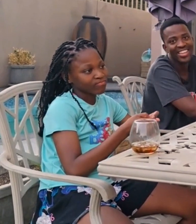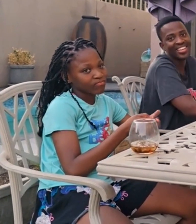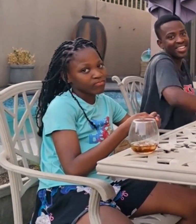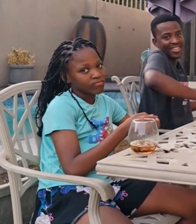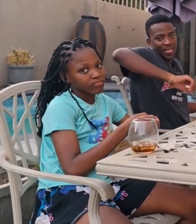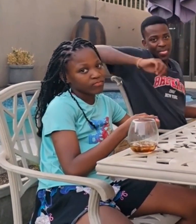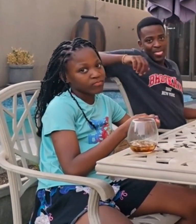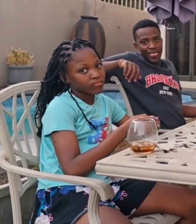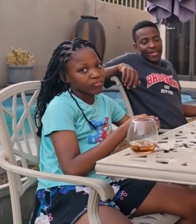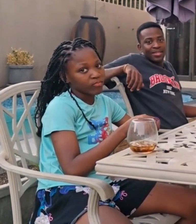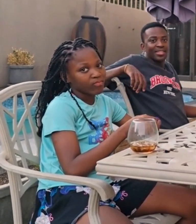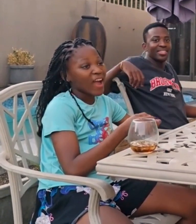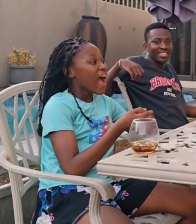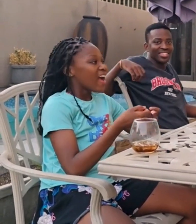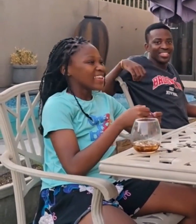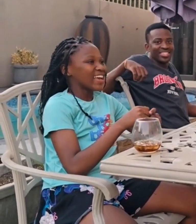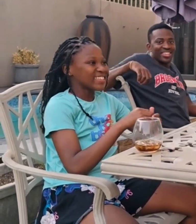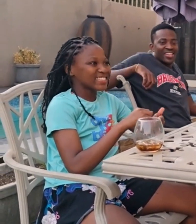I want to plan an international trip